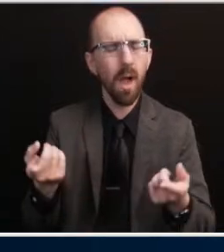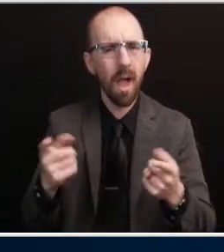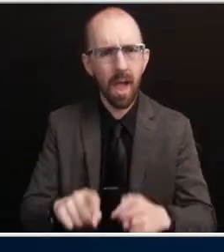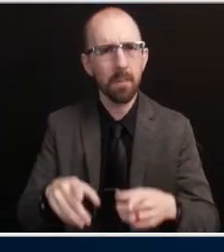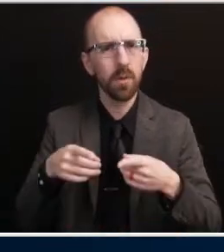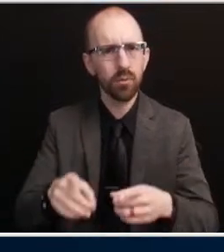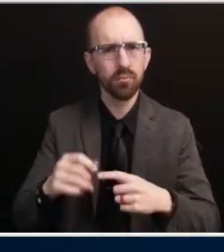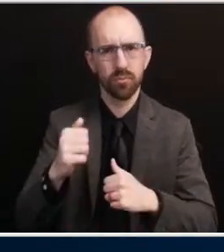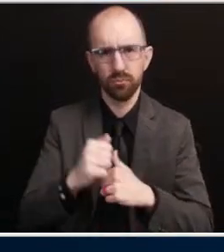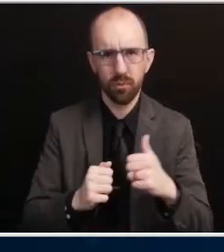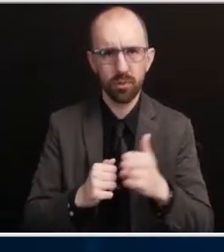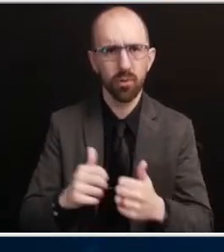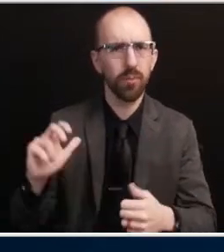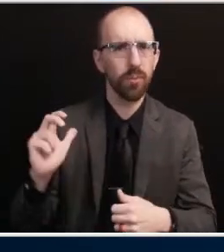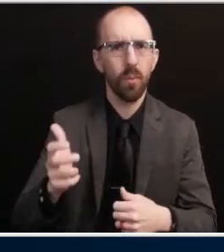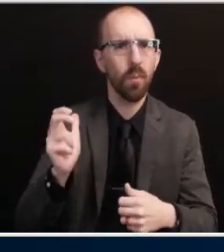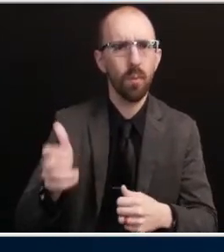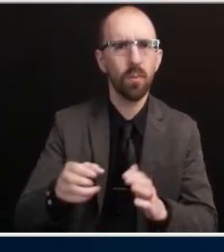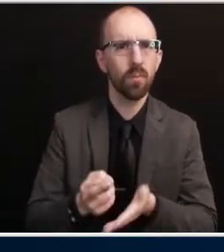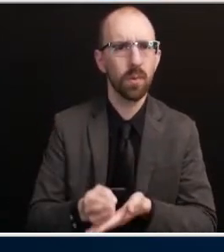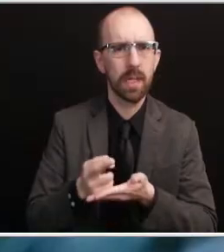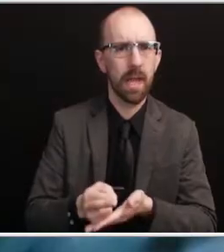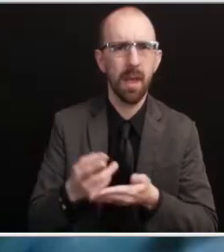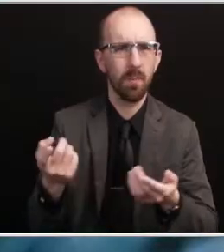structured throwing rehab?